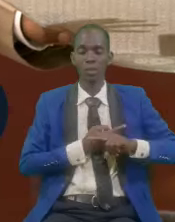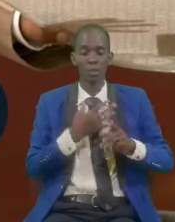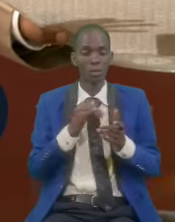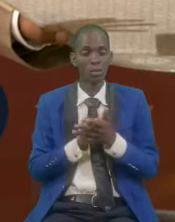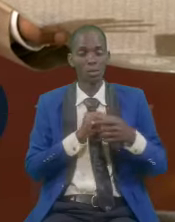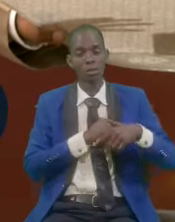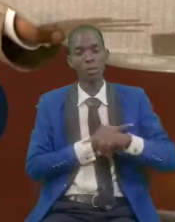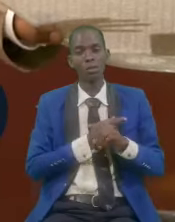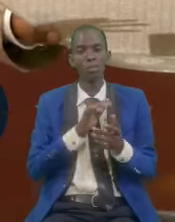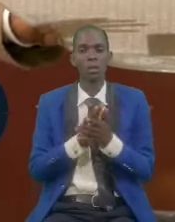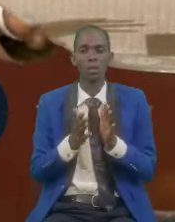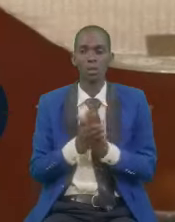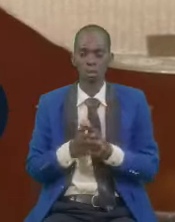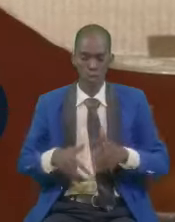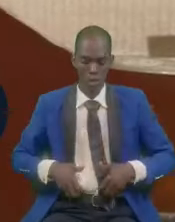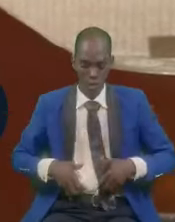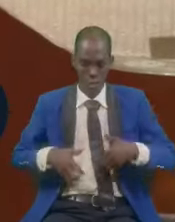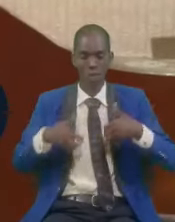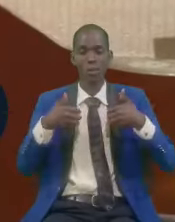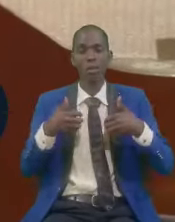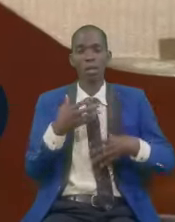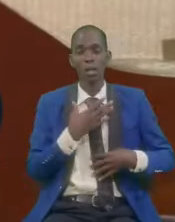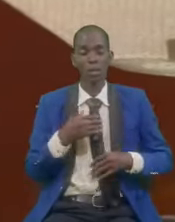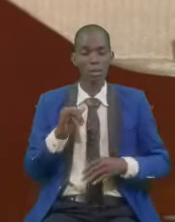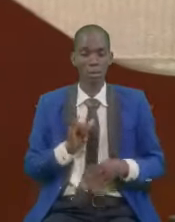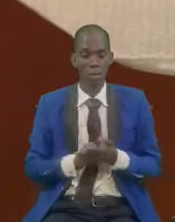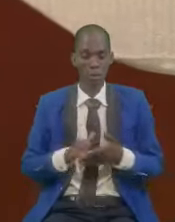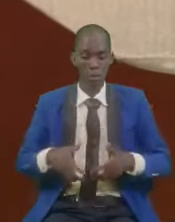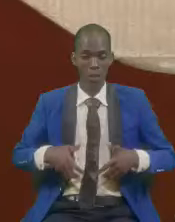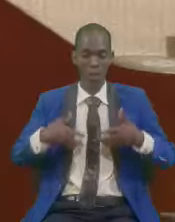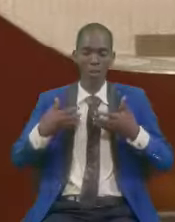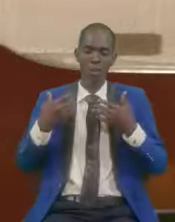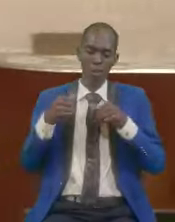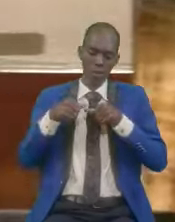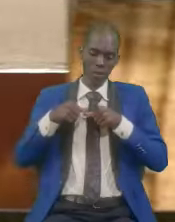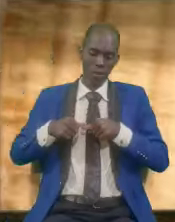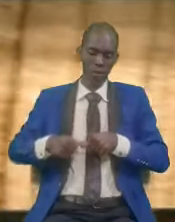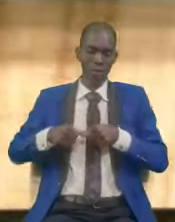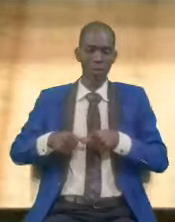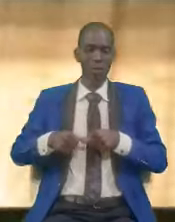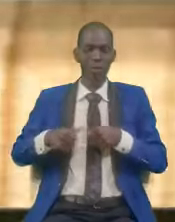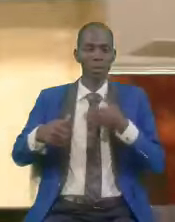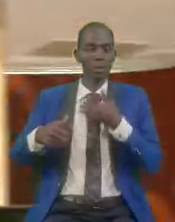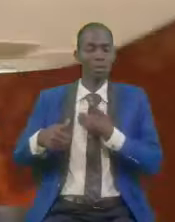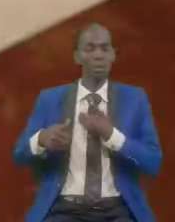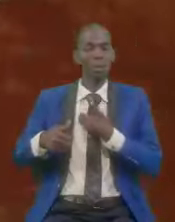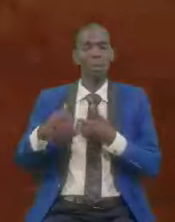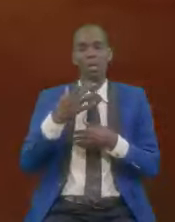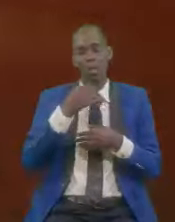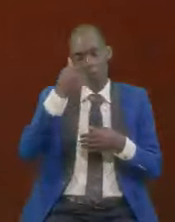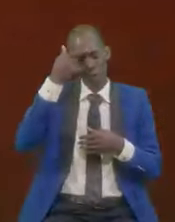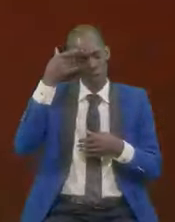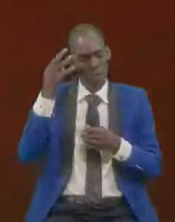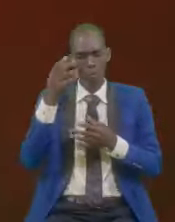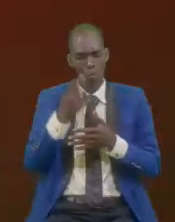to anger. That anger becomes settled. That because of what he did